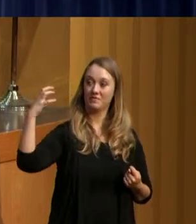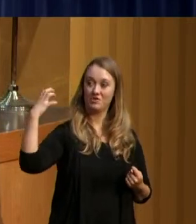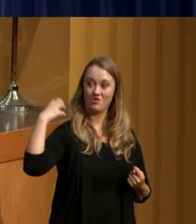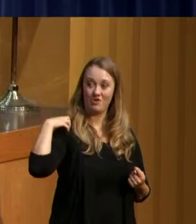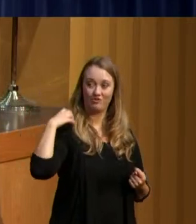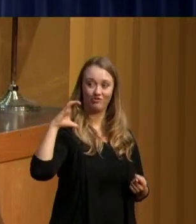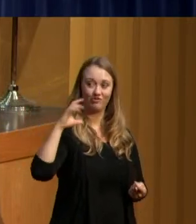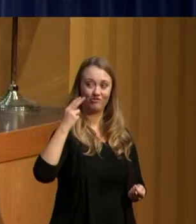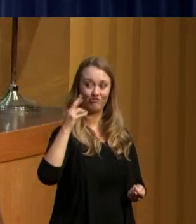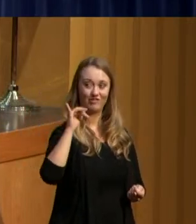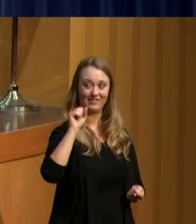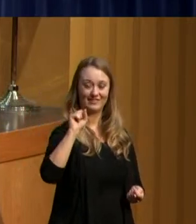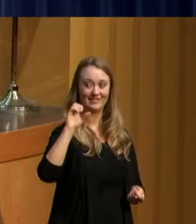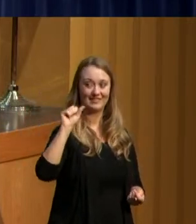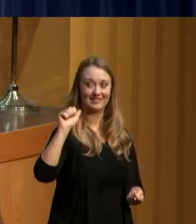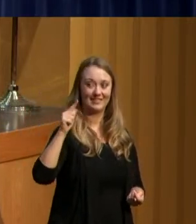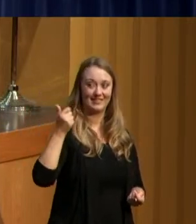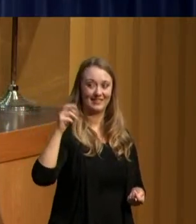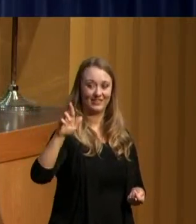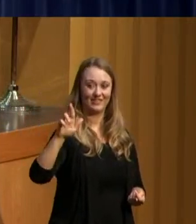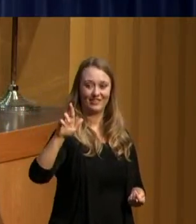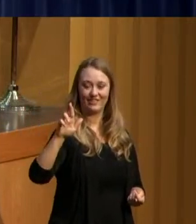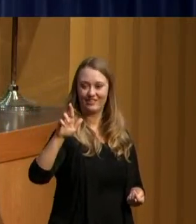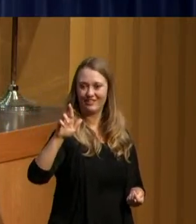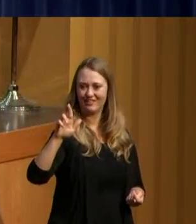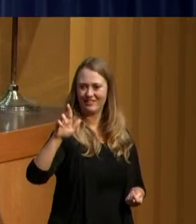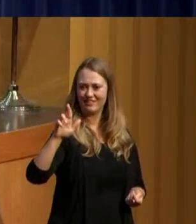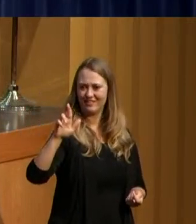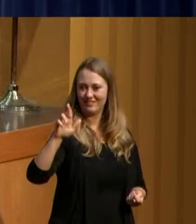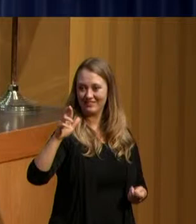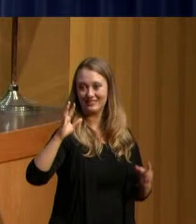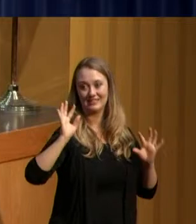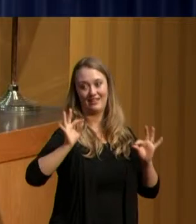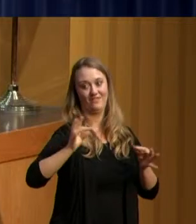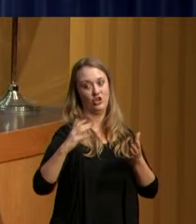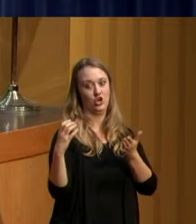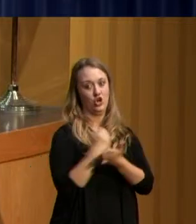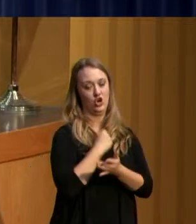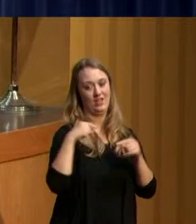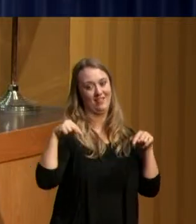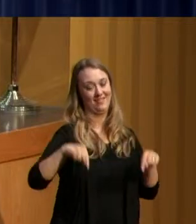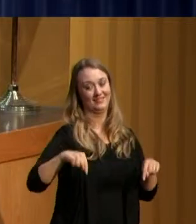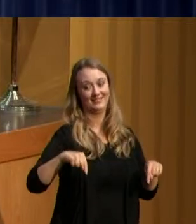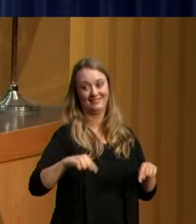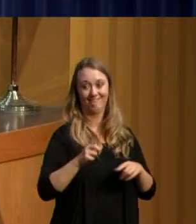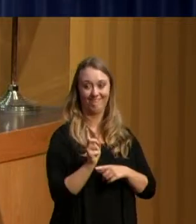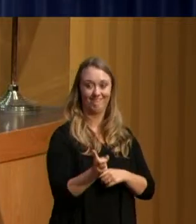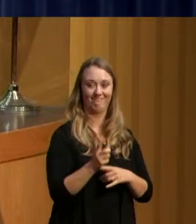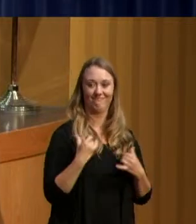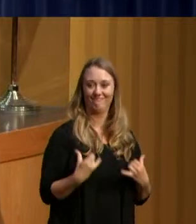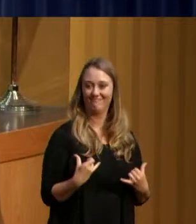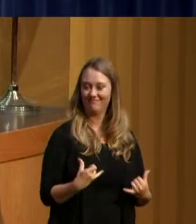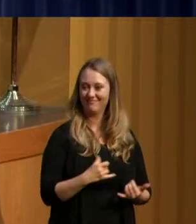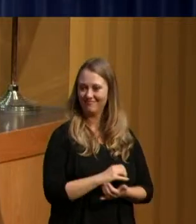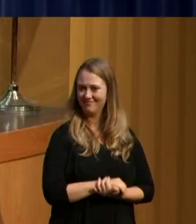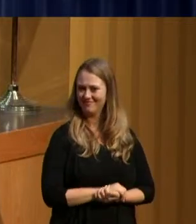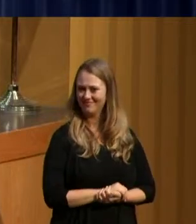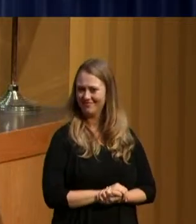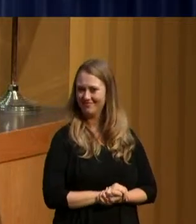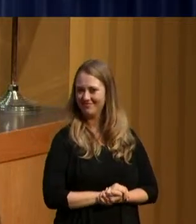coach Chris Cigar, who I know has definitely earned this right here, no doubt. Come on.